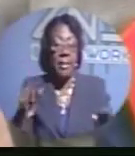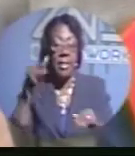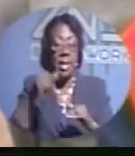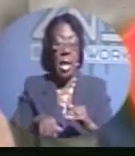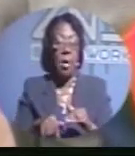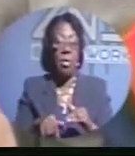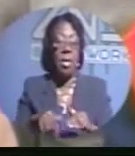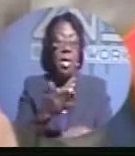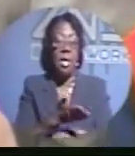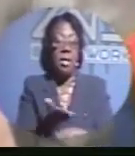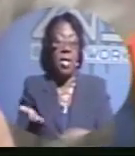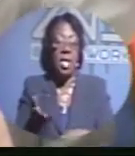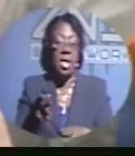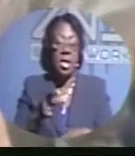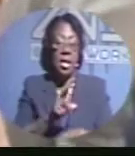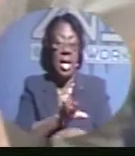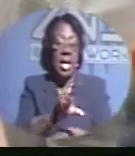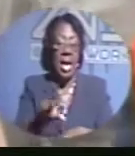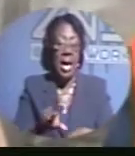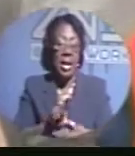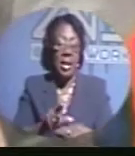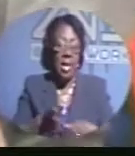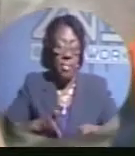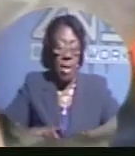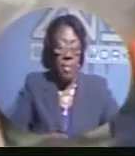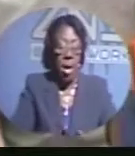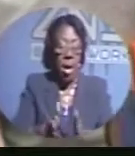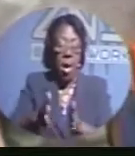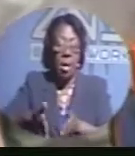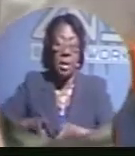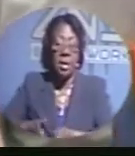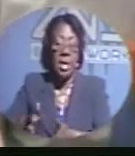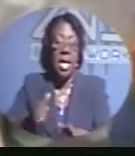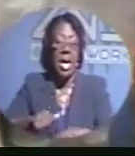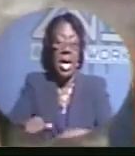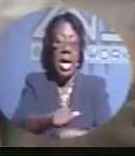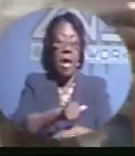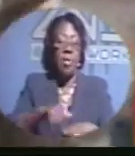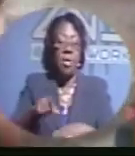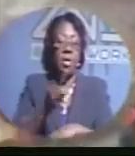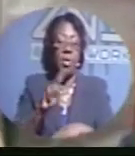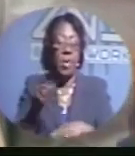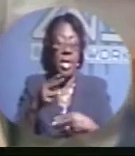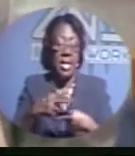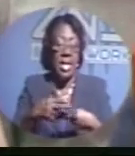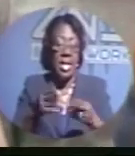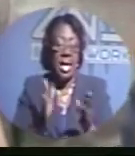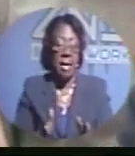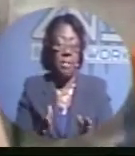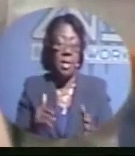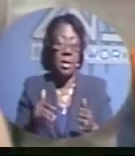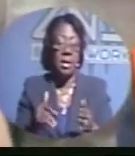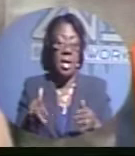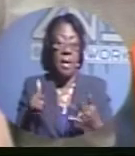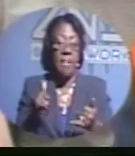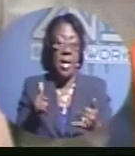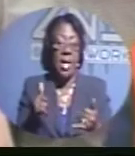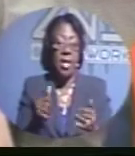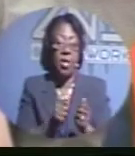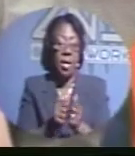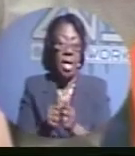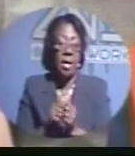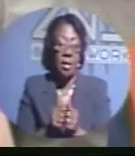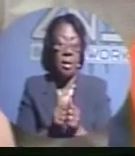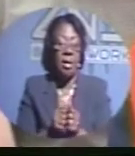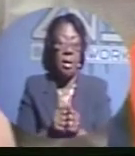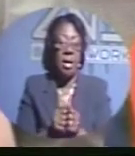can be parks. They can be areas that the neighbors play on, that the neighbors get together and do picnics. But we